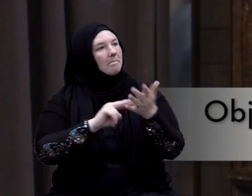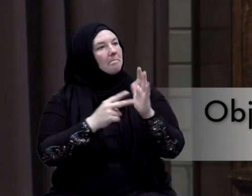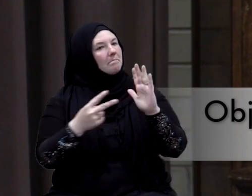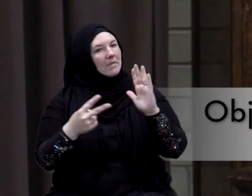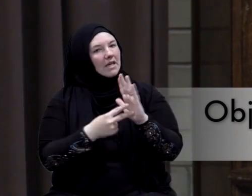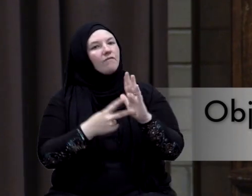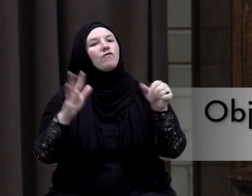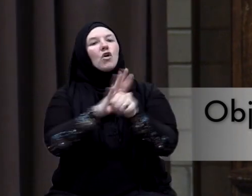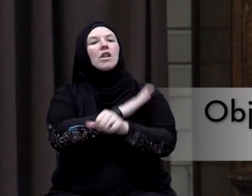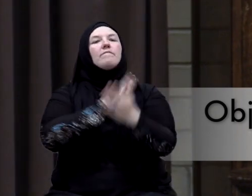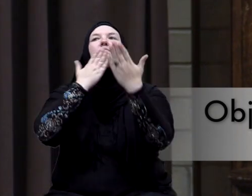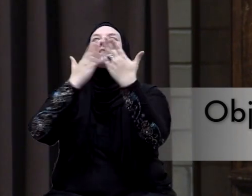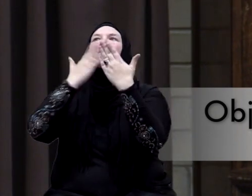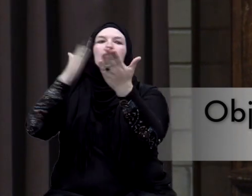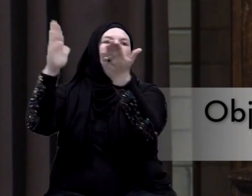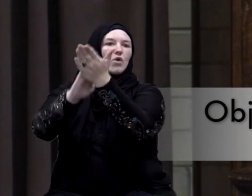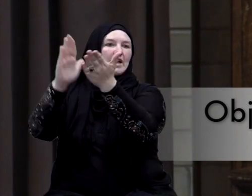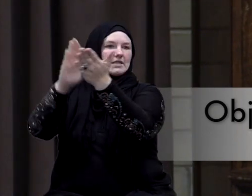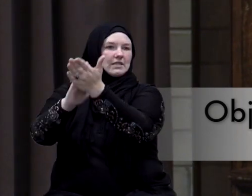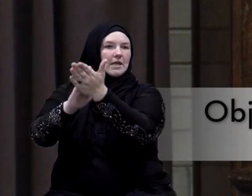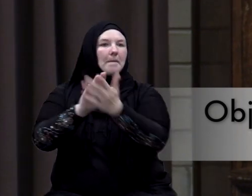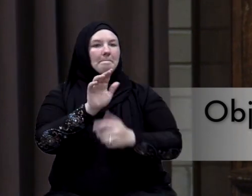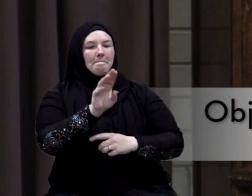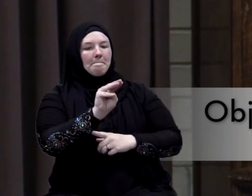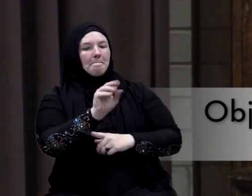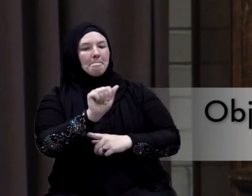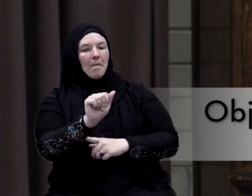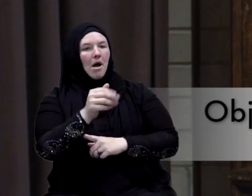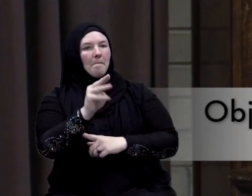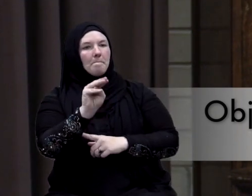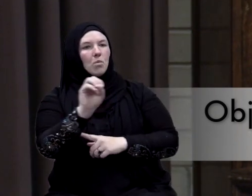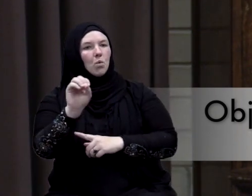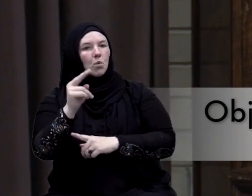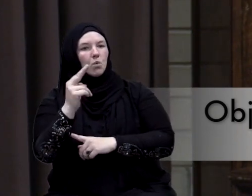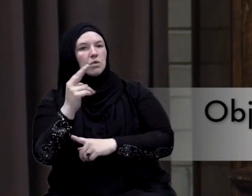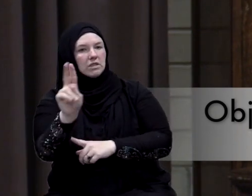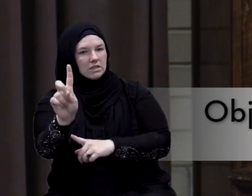Allah subhanahu wa ta'ala. Mahmood, the